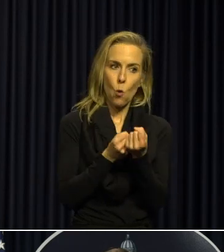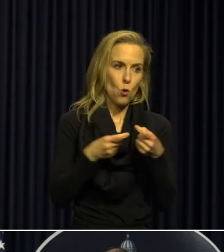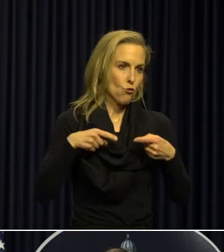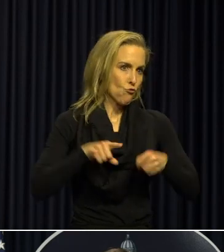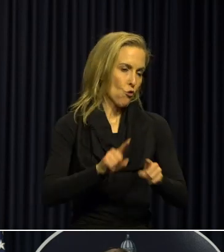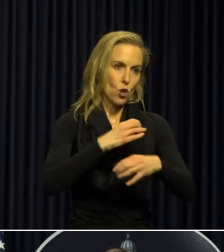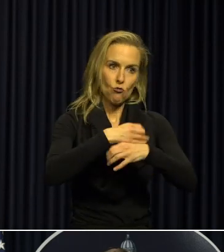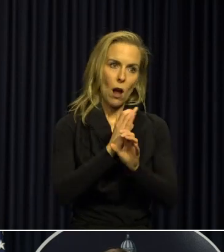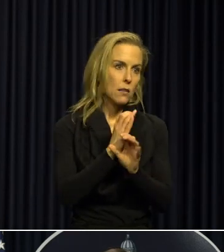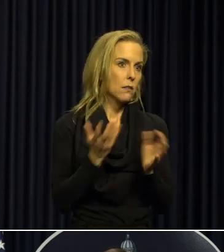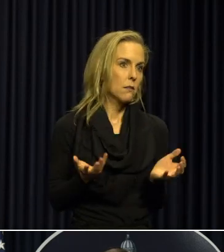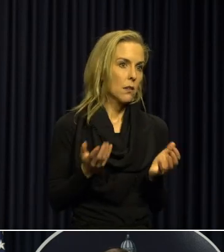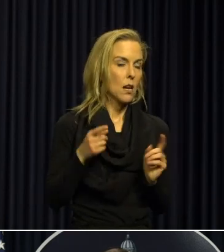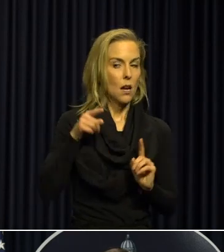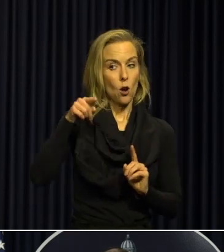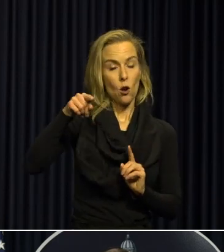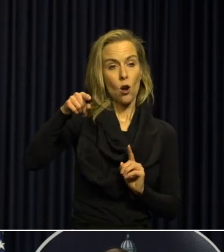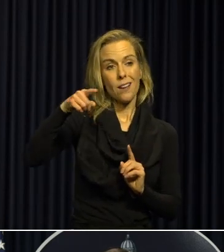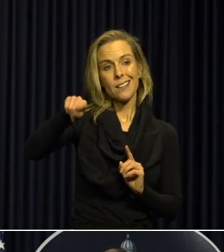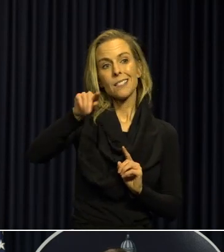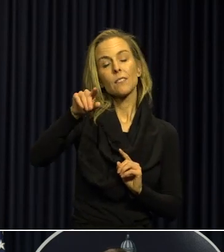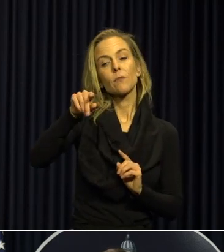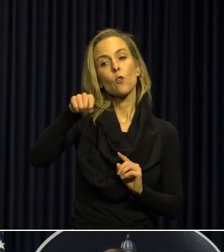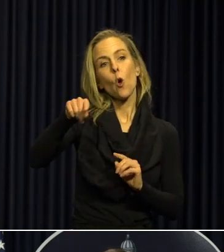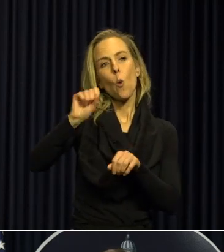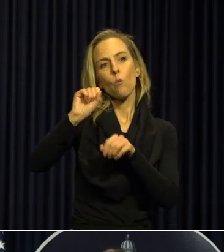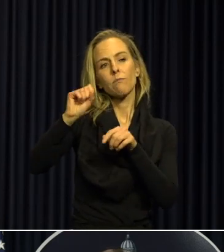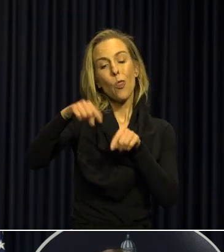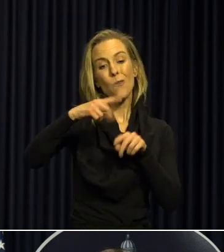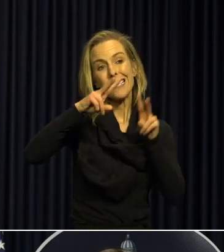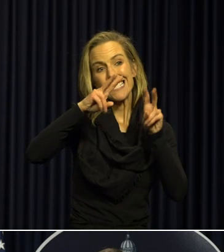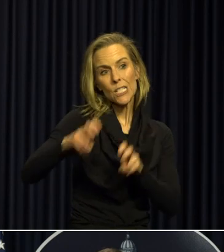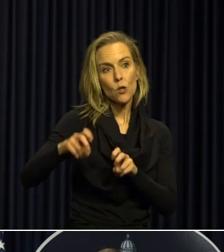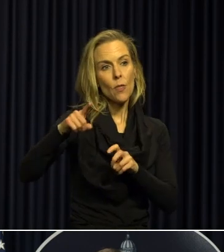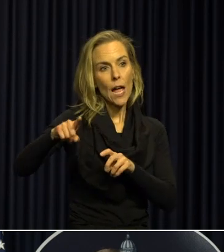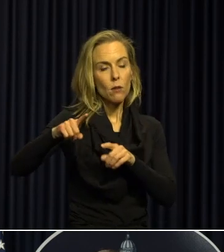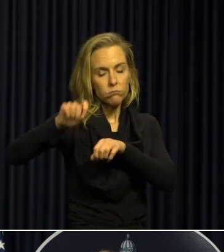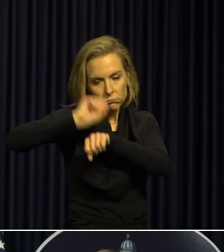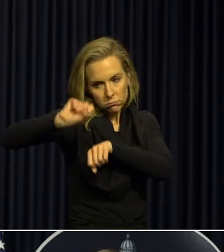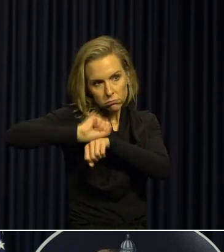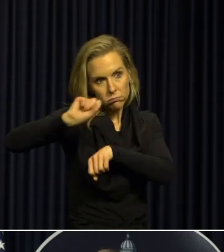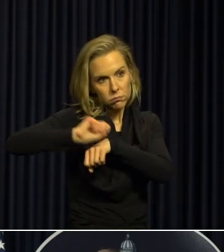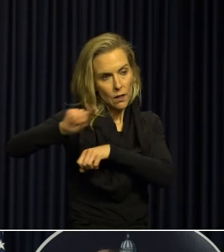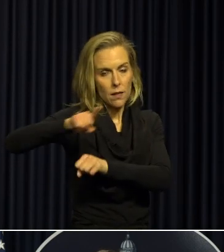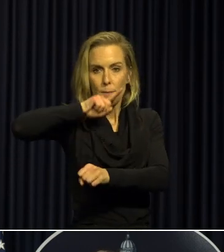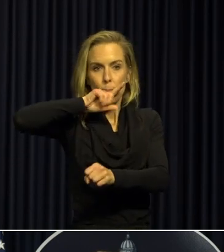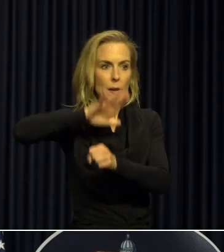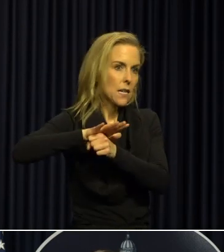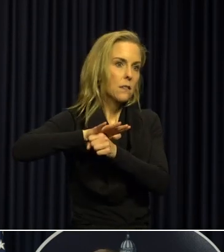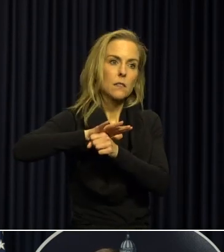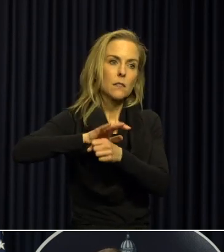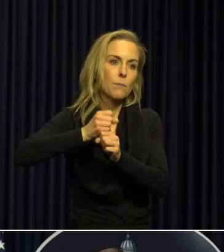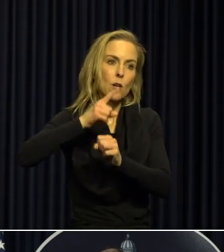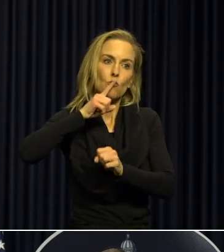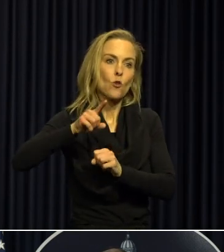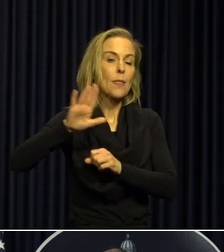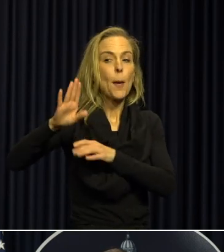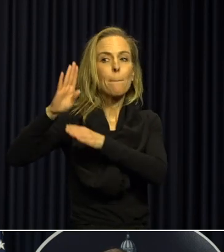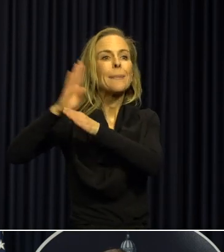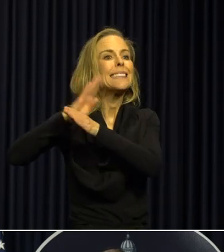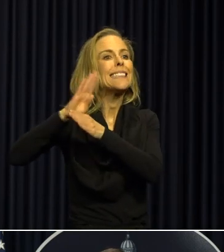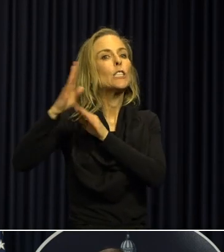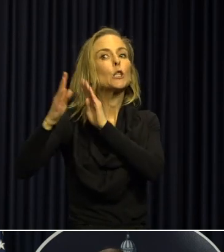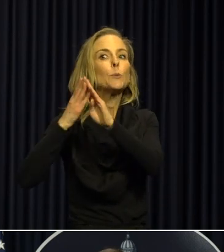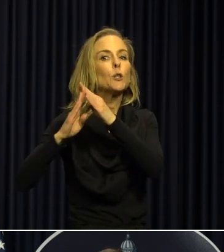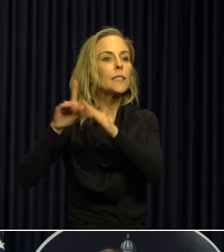crisis. They are working on some of these issues, and their commitment the entire time, being the voice of the business community,